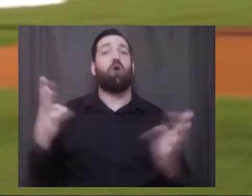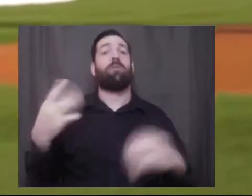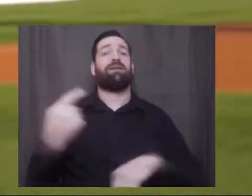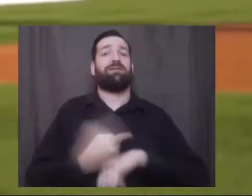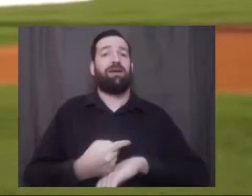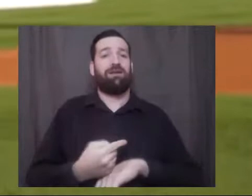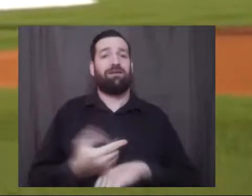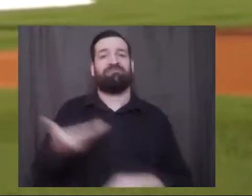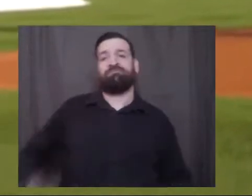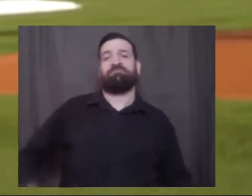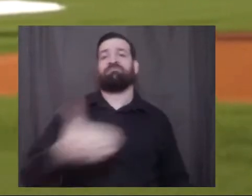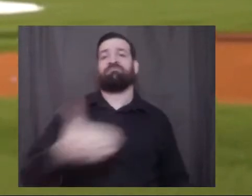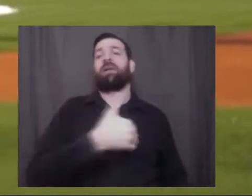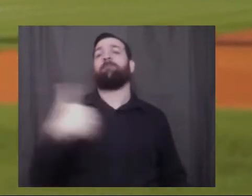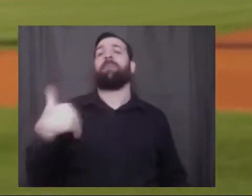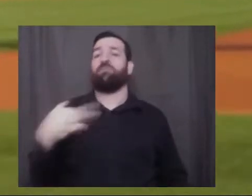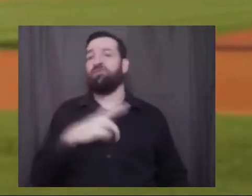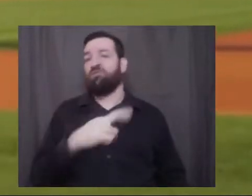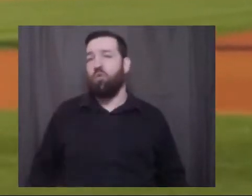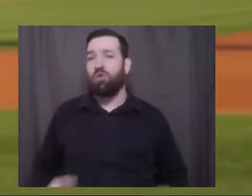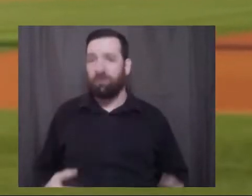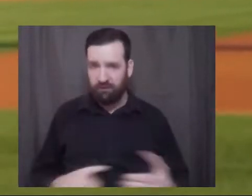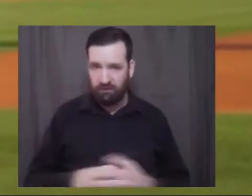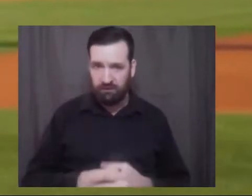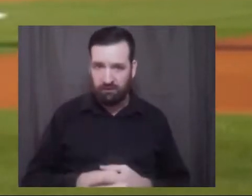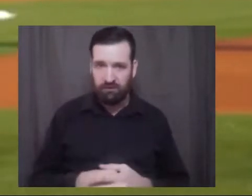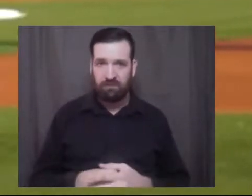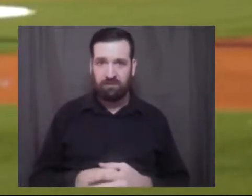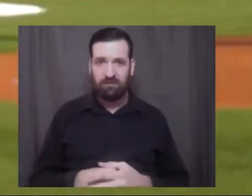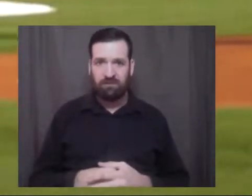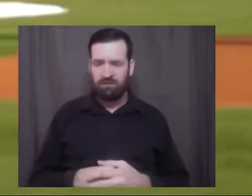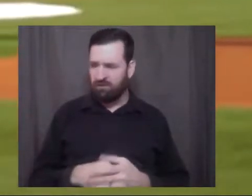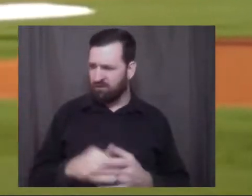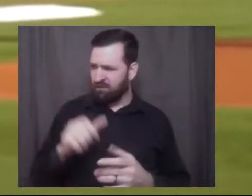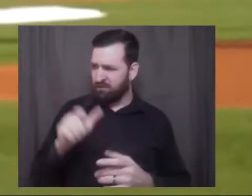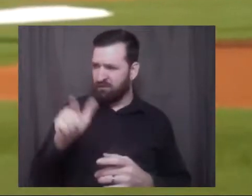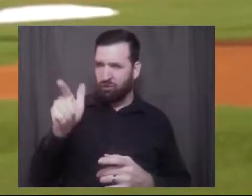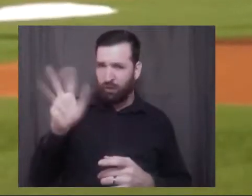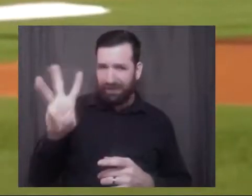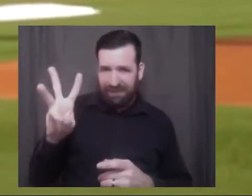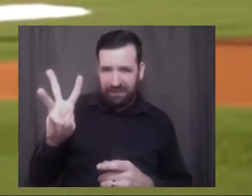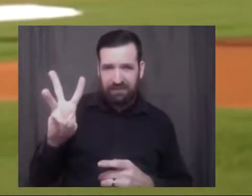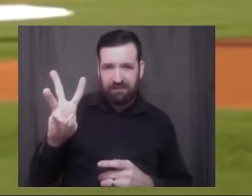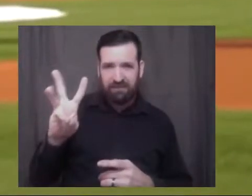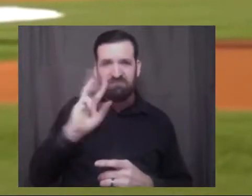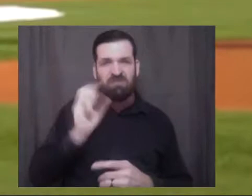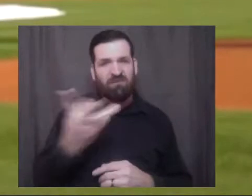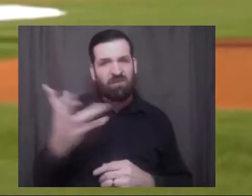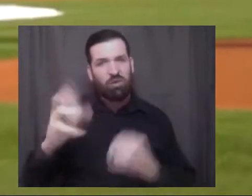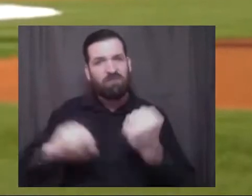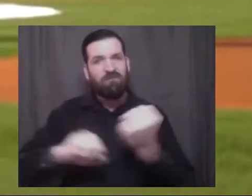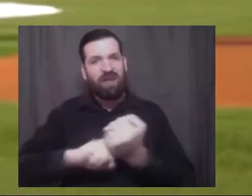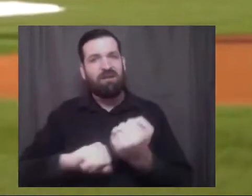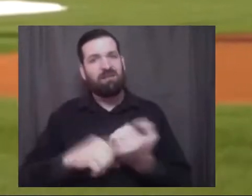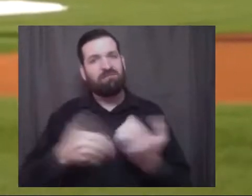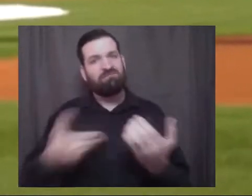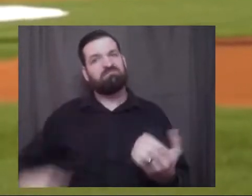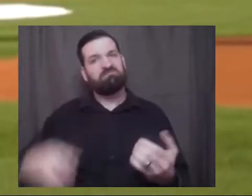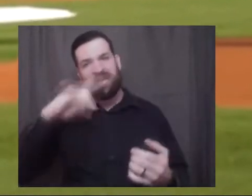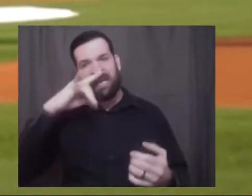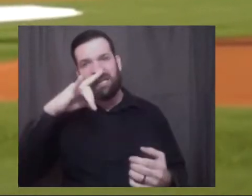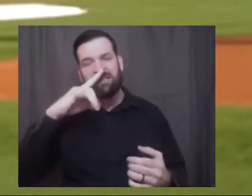the Royals, and let's see, it's like 26. I came to a couple as a fan as a kid, and each one of them